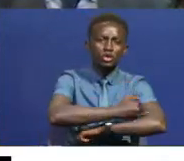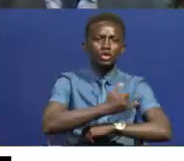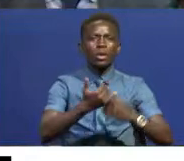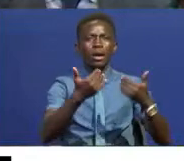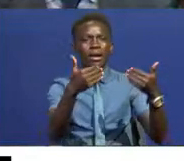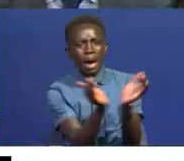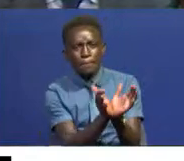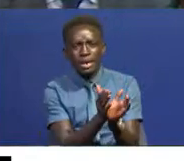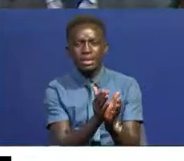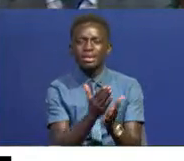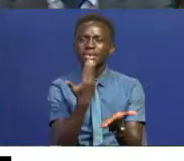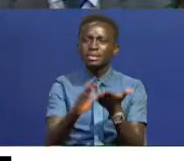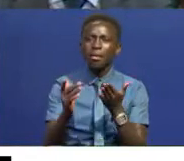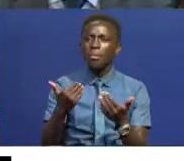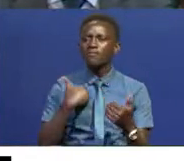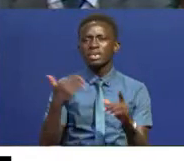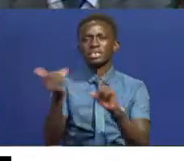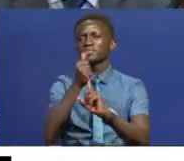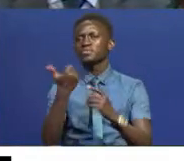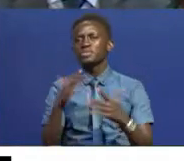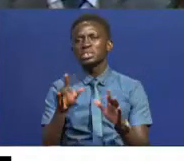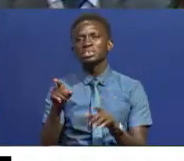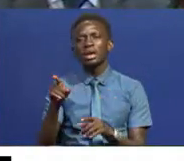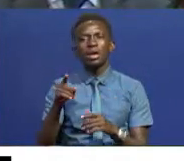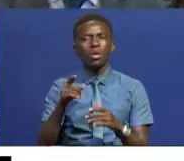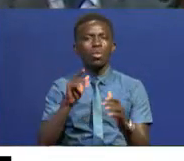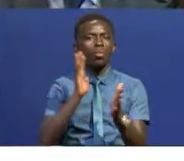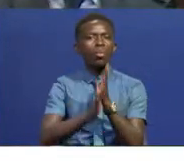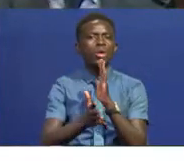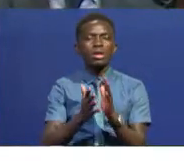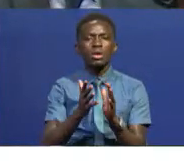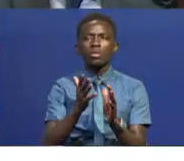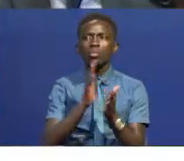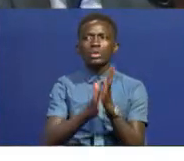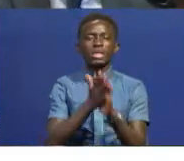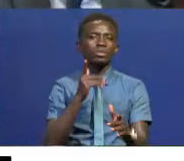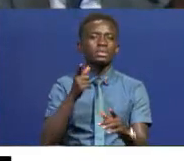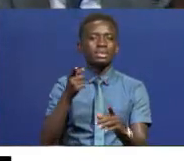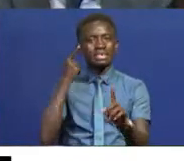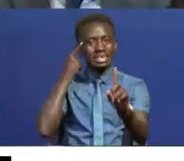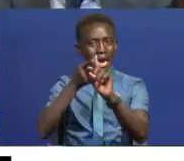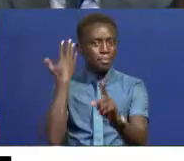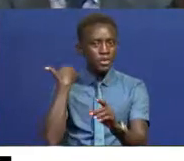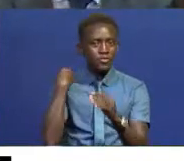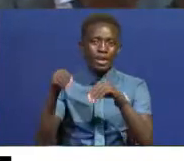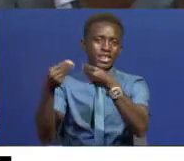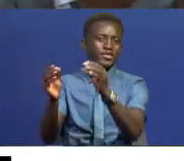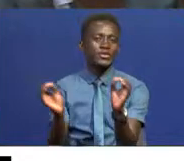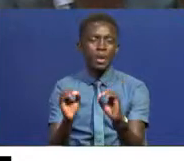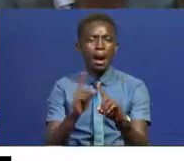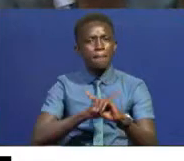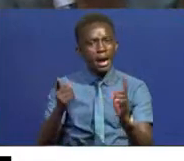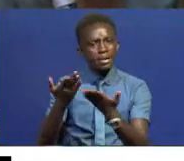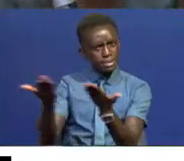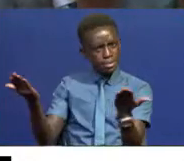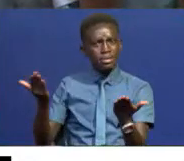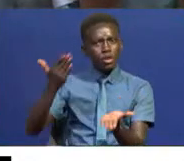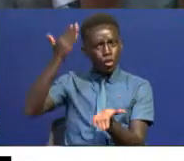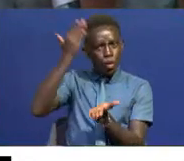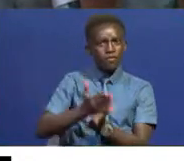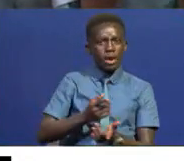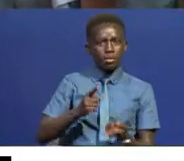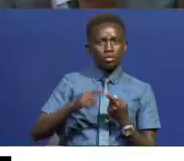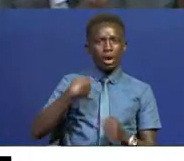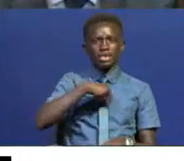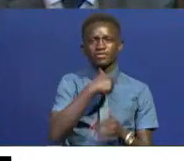already achieved this without the target we have set. they confirmed to us